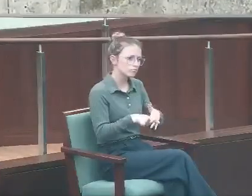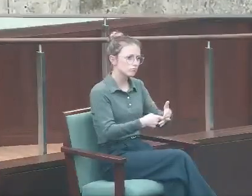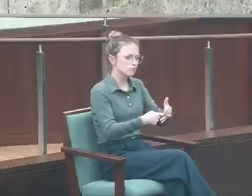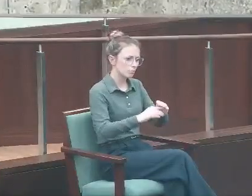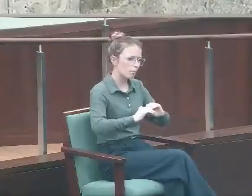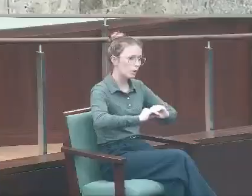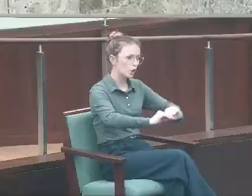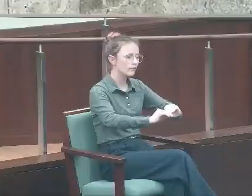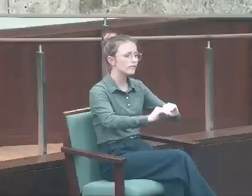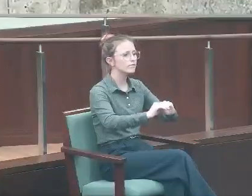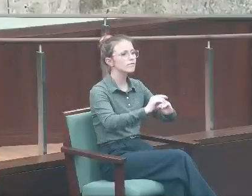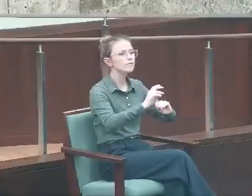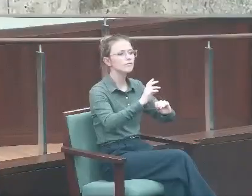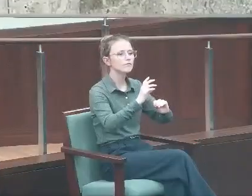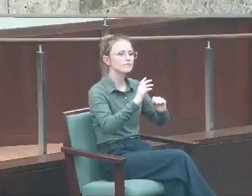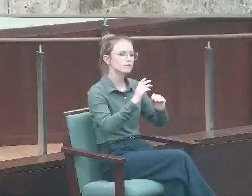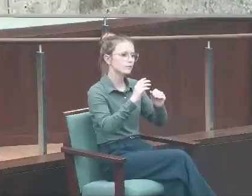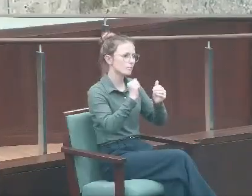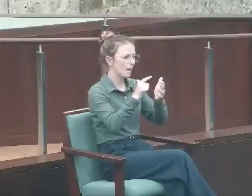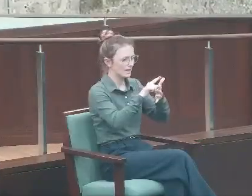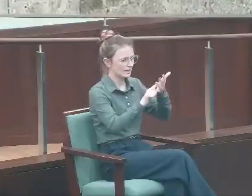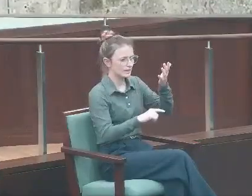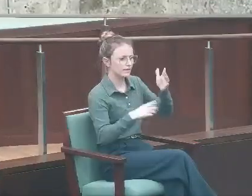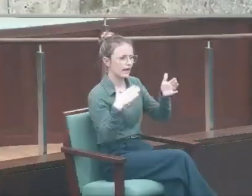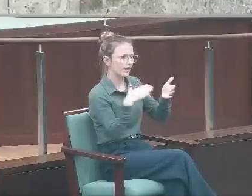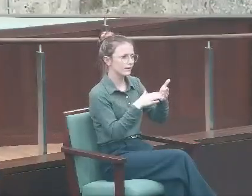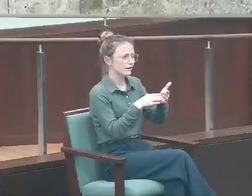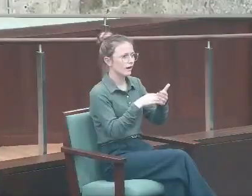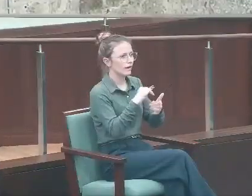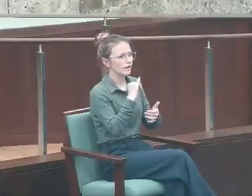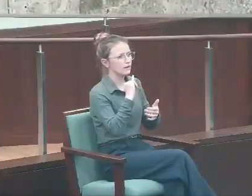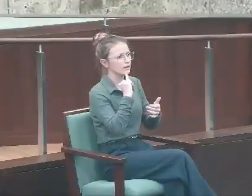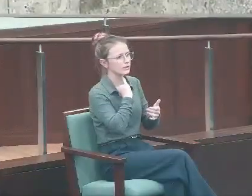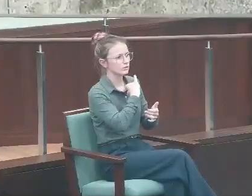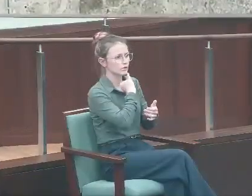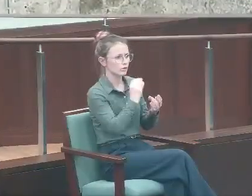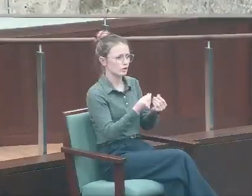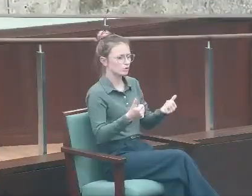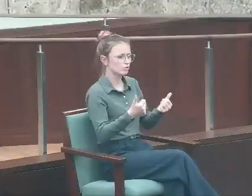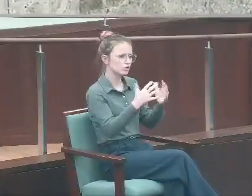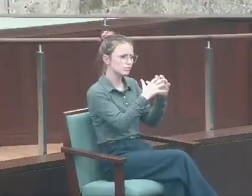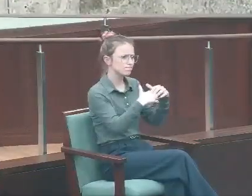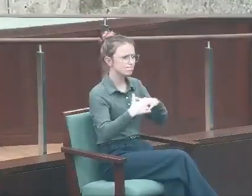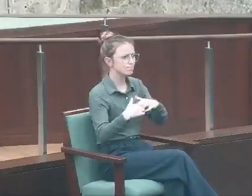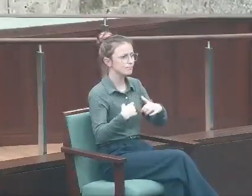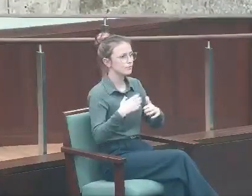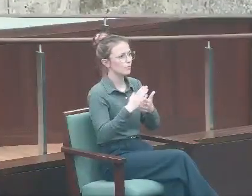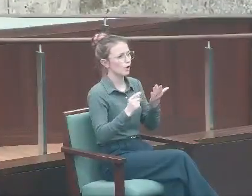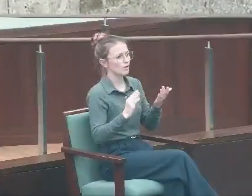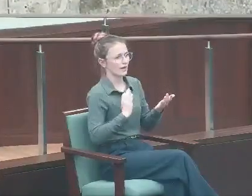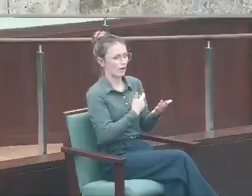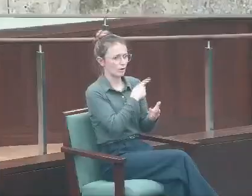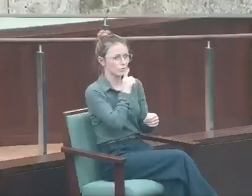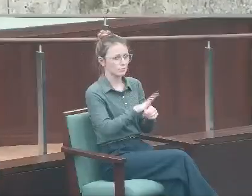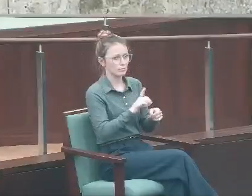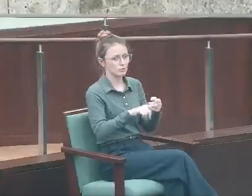series of anti-Israel resolutions at the state and local levels, part of our ironclad